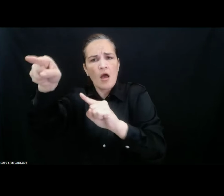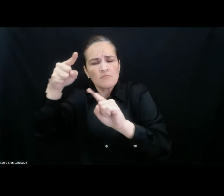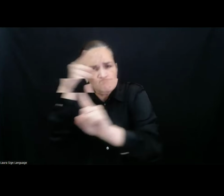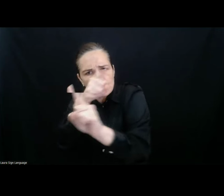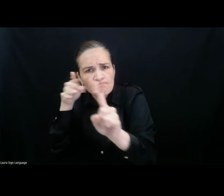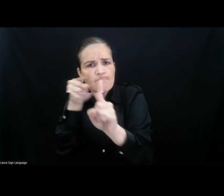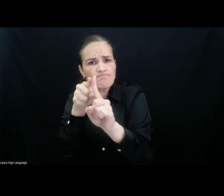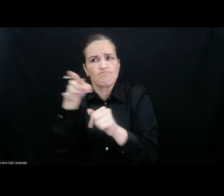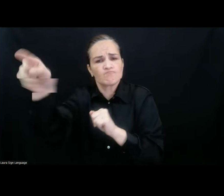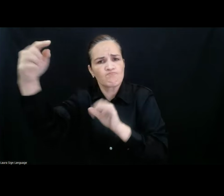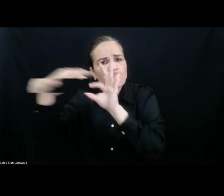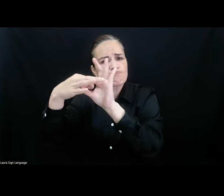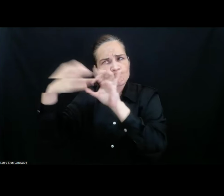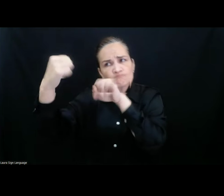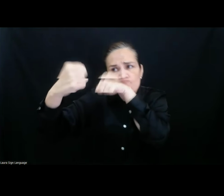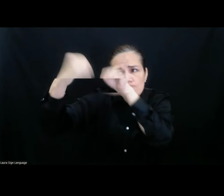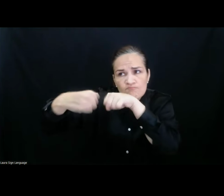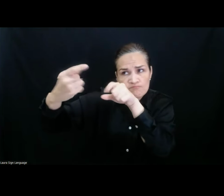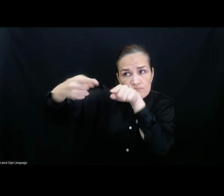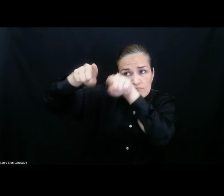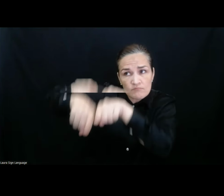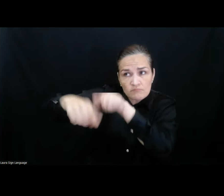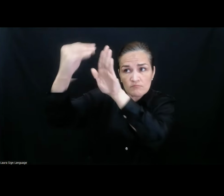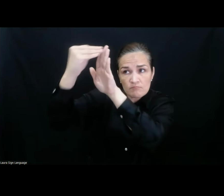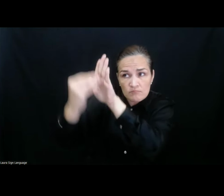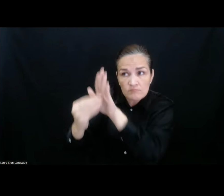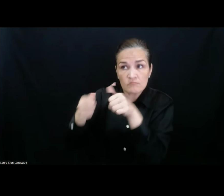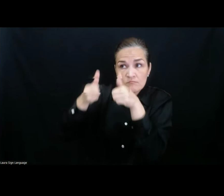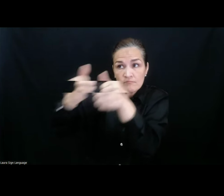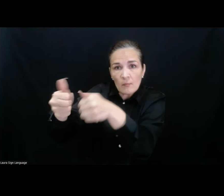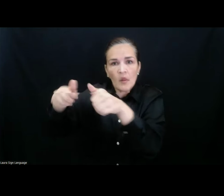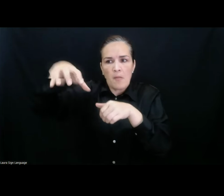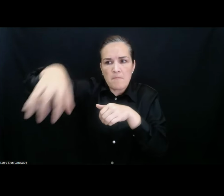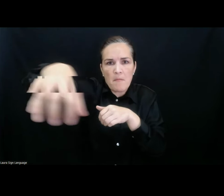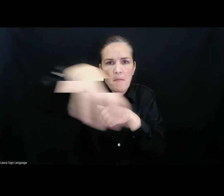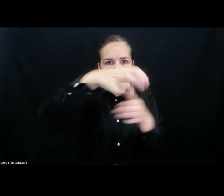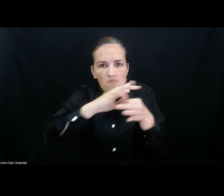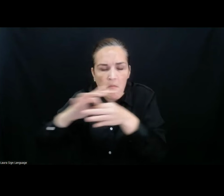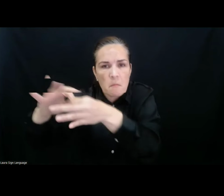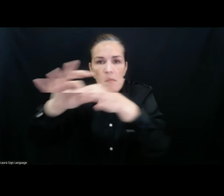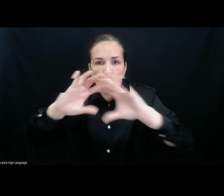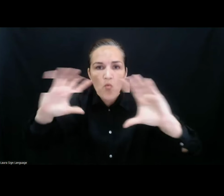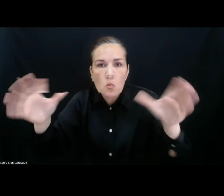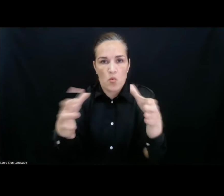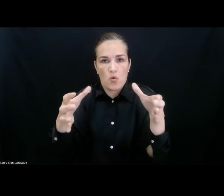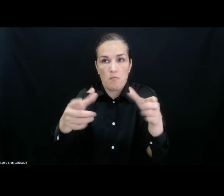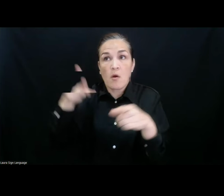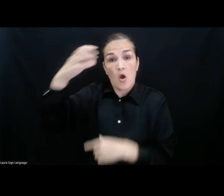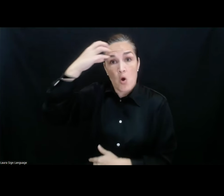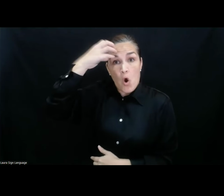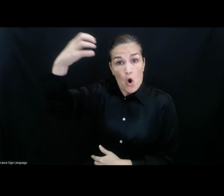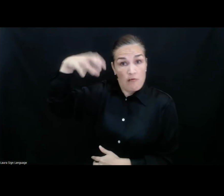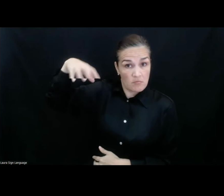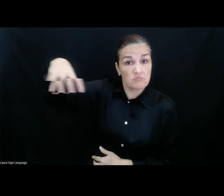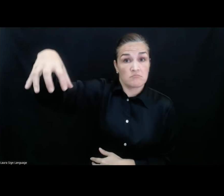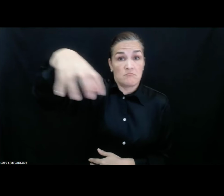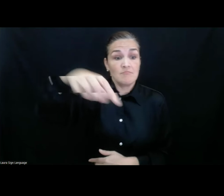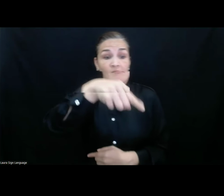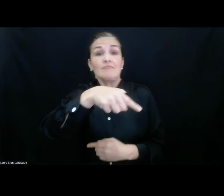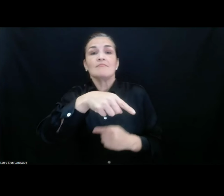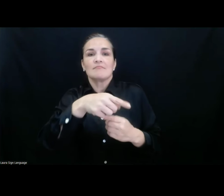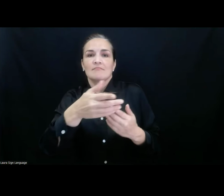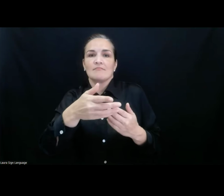beginning, basically established and convened a multi-sectoral working group that included government institutions, but also UN